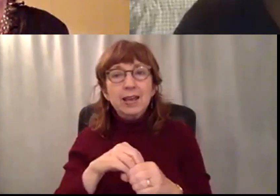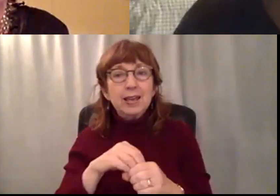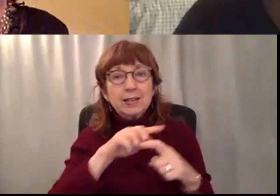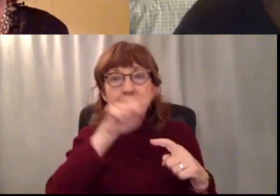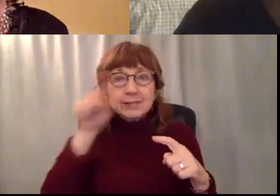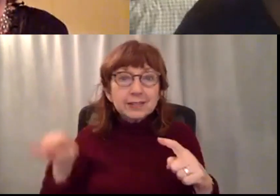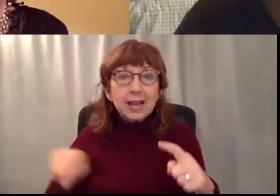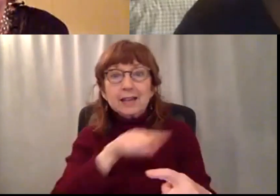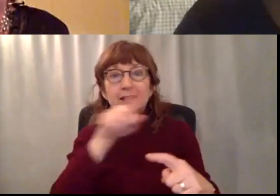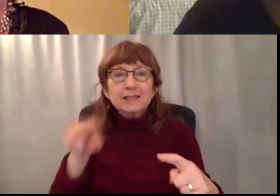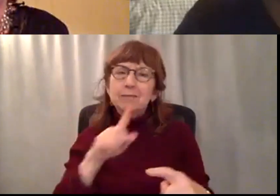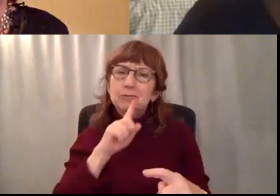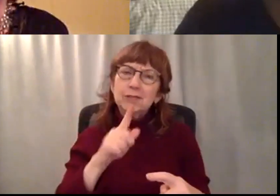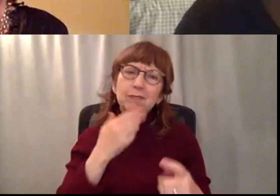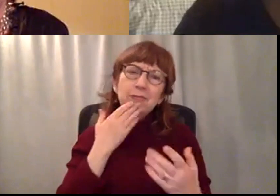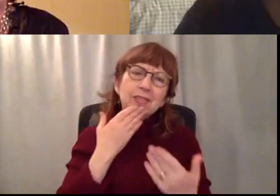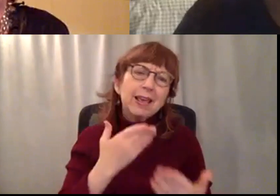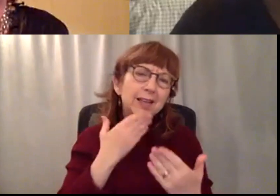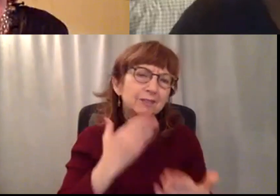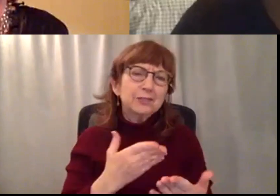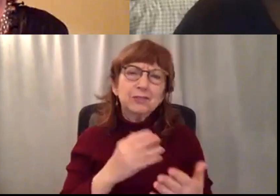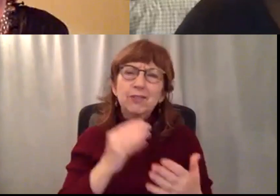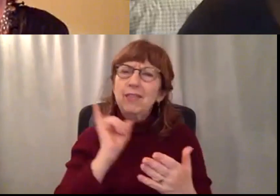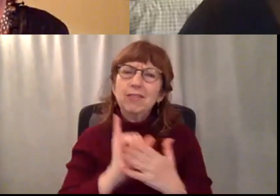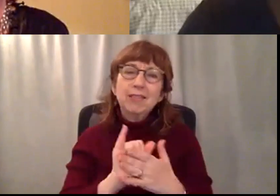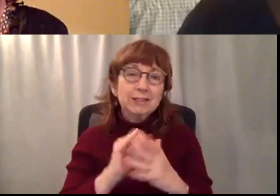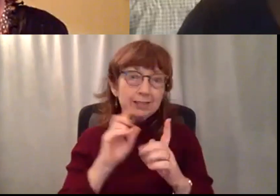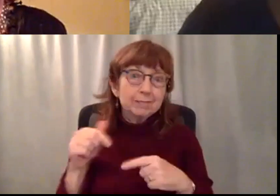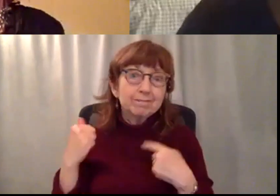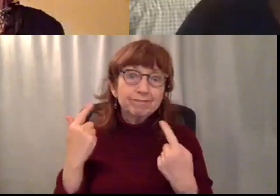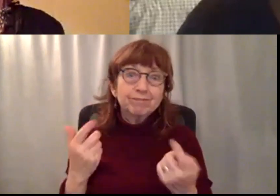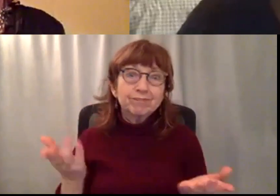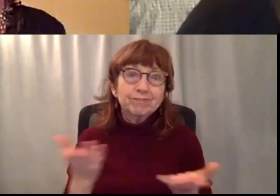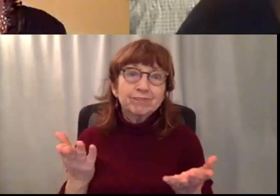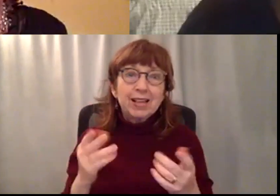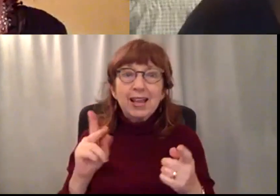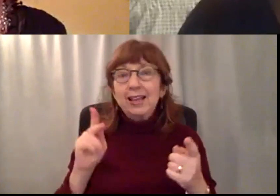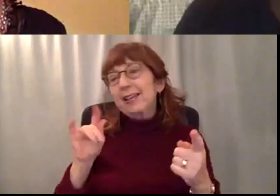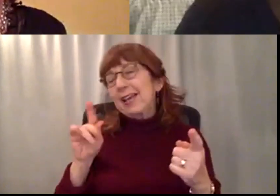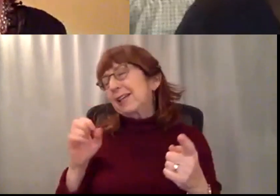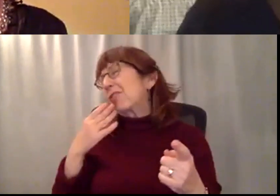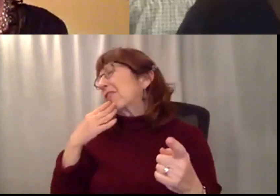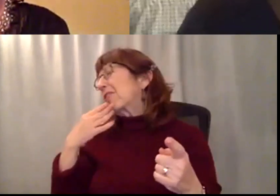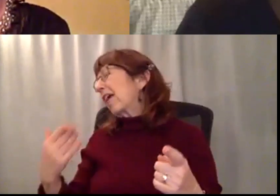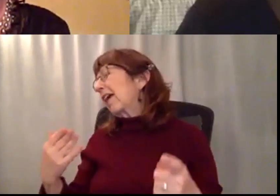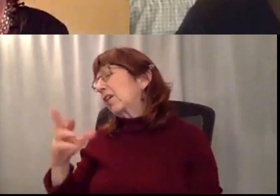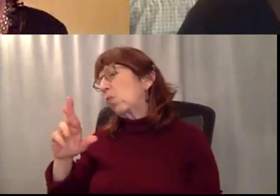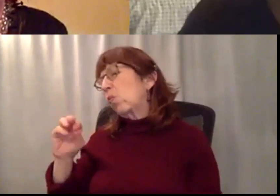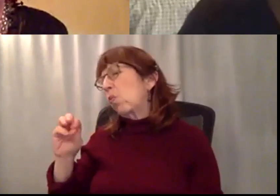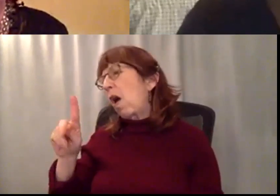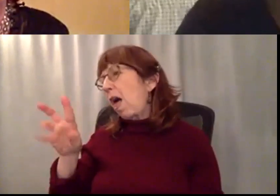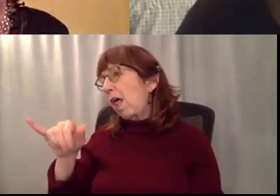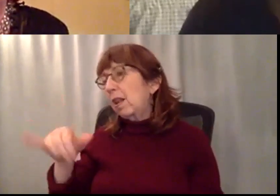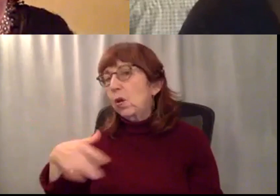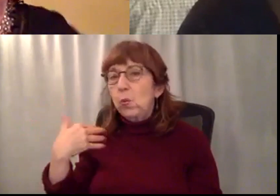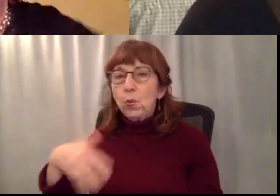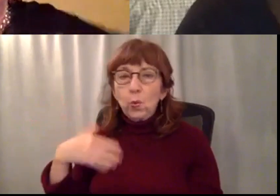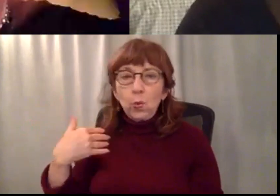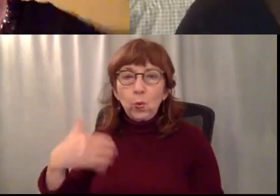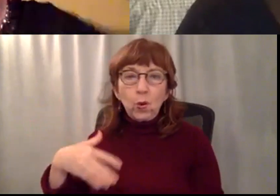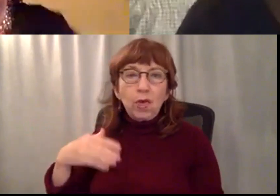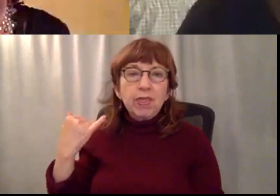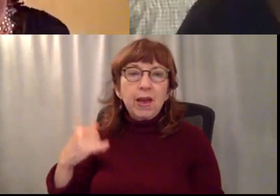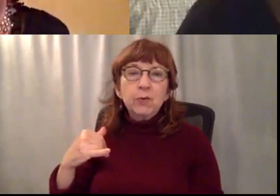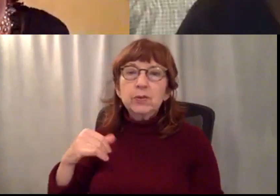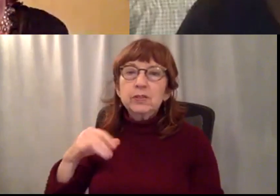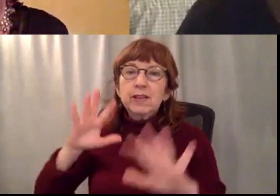cycle. And I'm really thankful that that exists. Yeah. Thank you, Rawley. That was pretty much like the